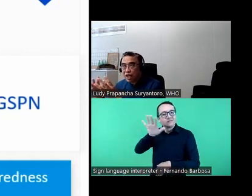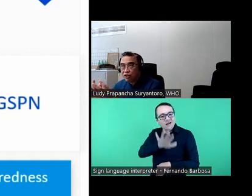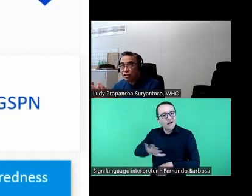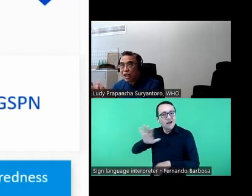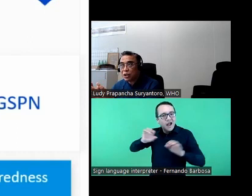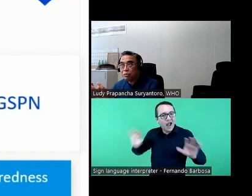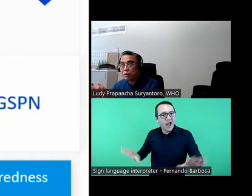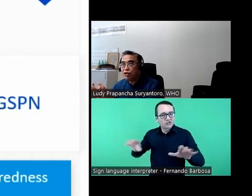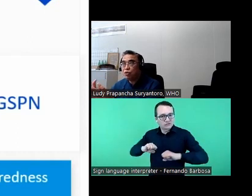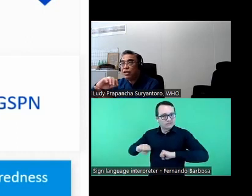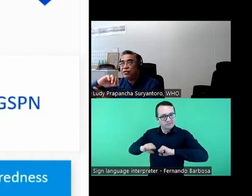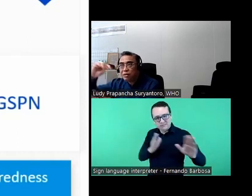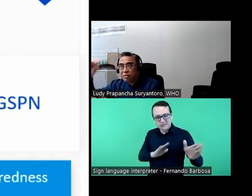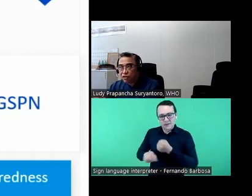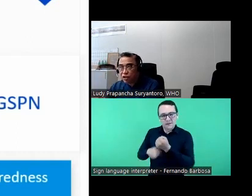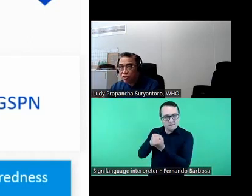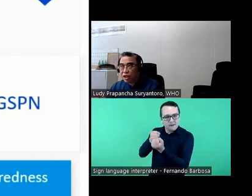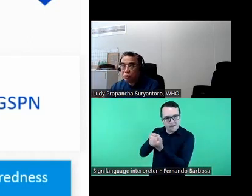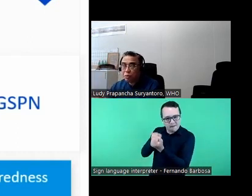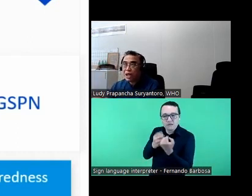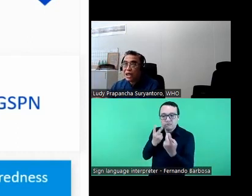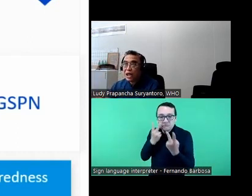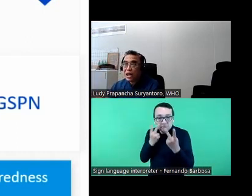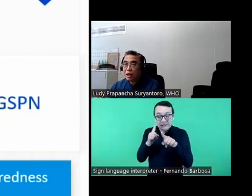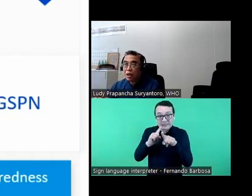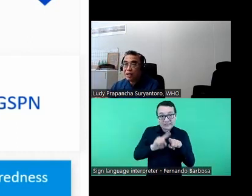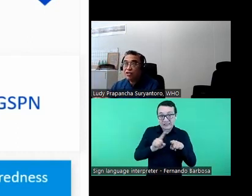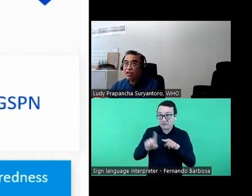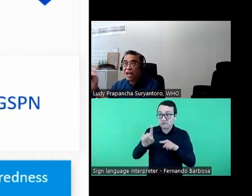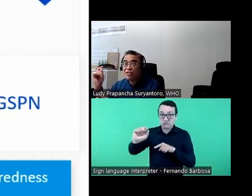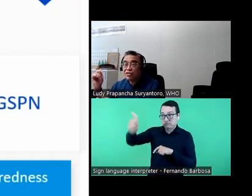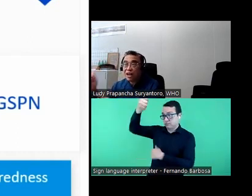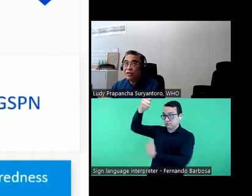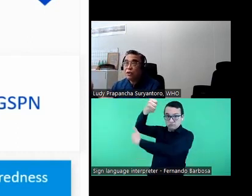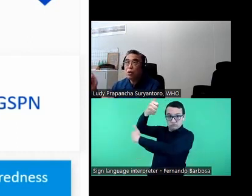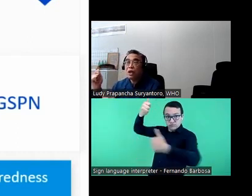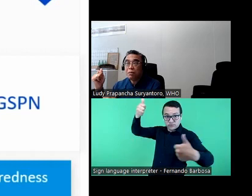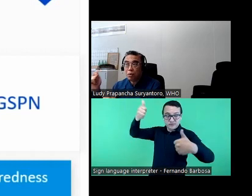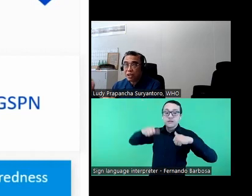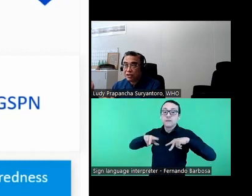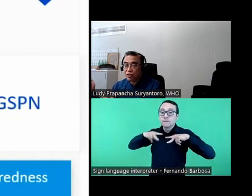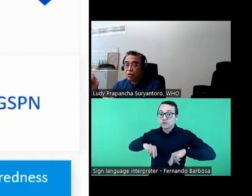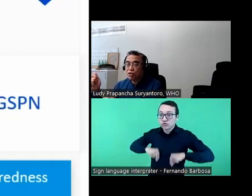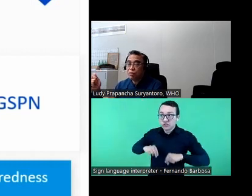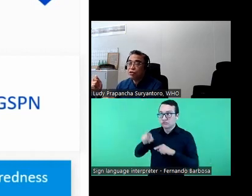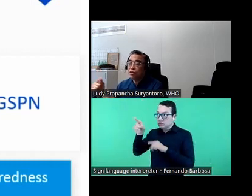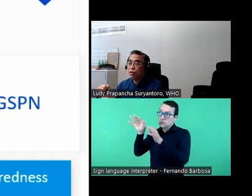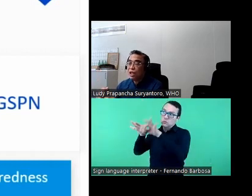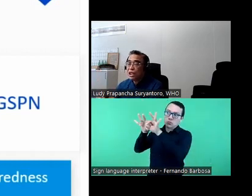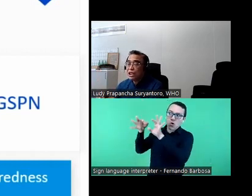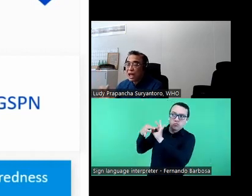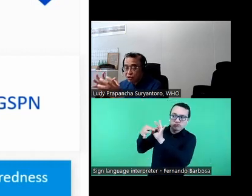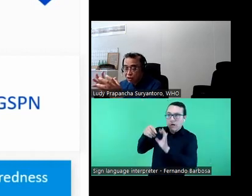those national action plan through different ministries that would considered as relevant or important to contribute